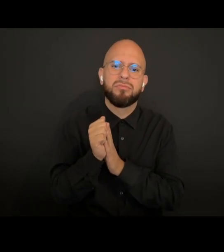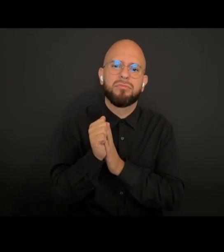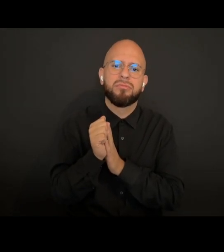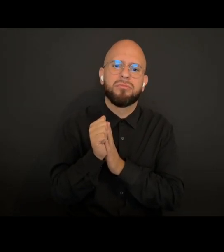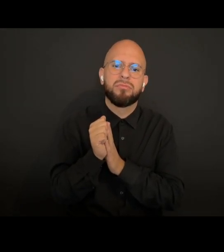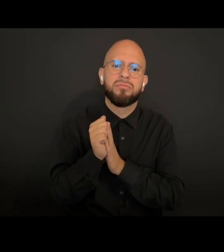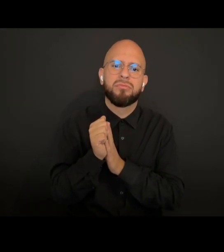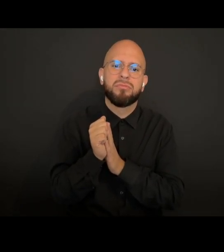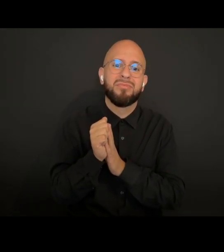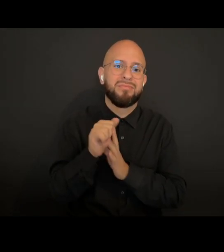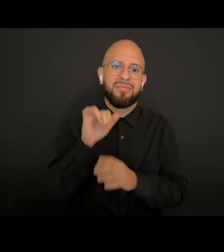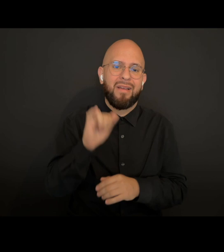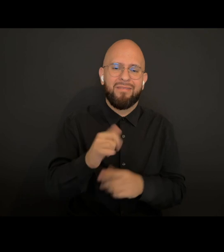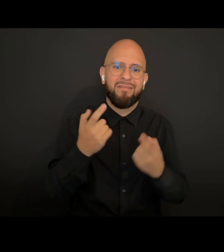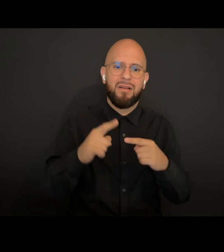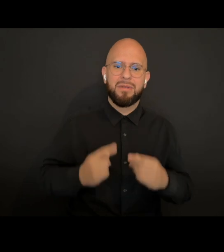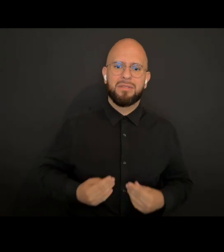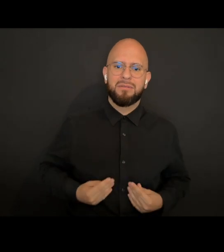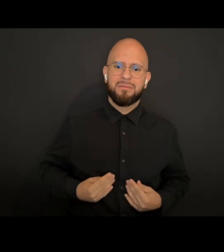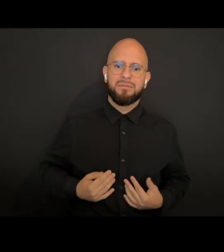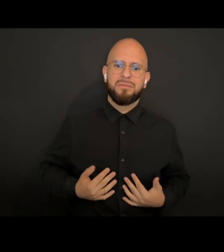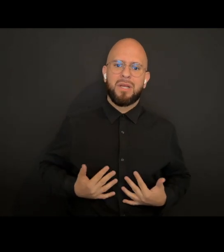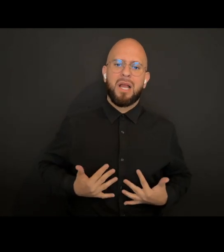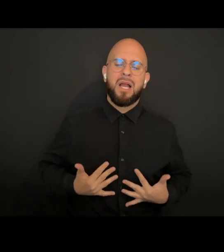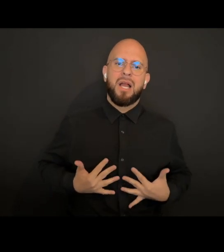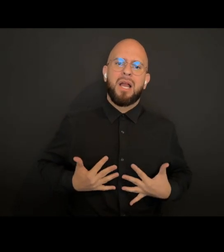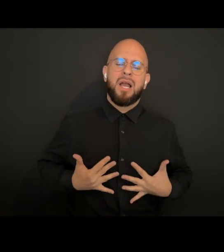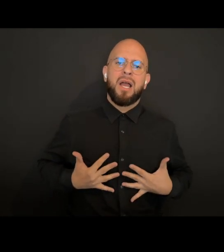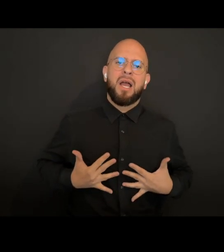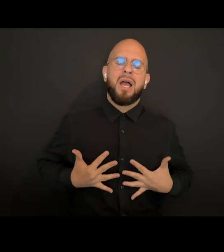which had spread.